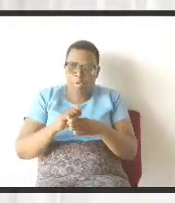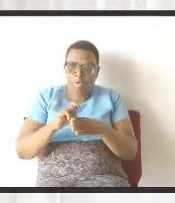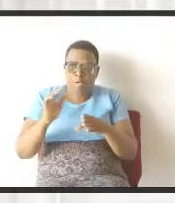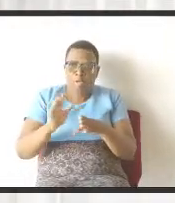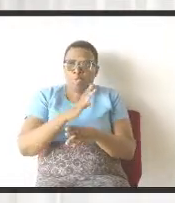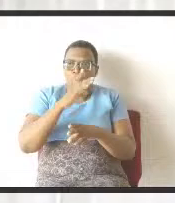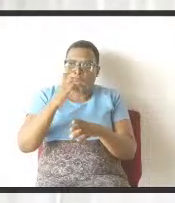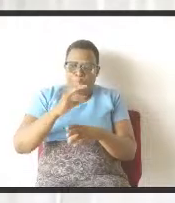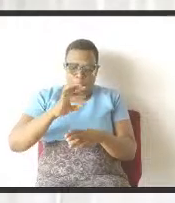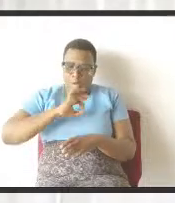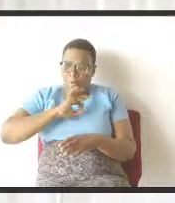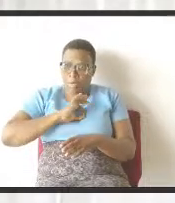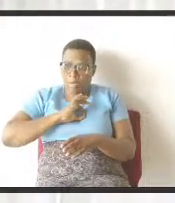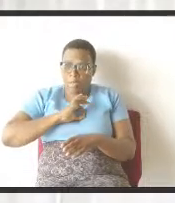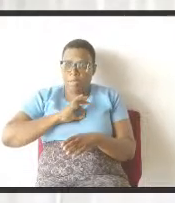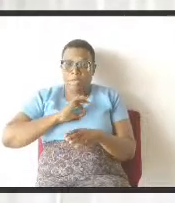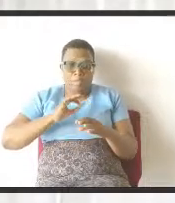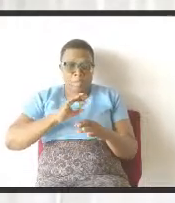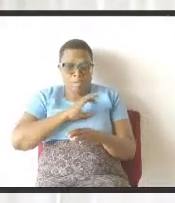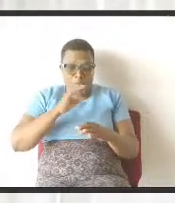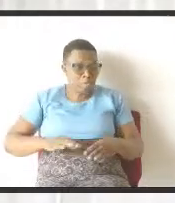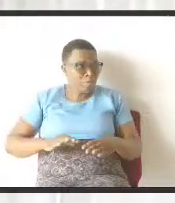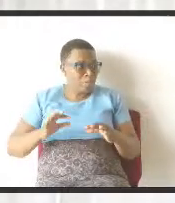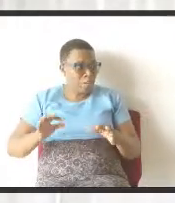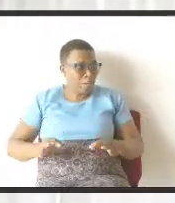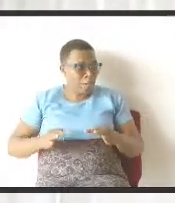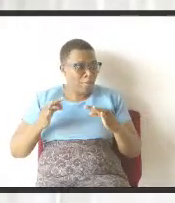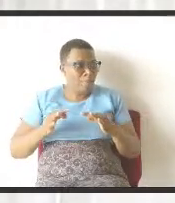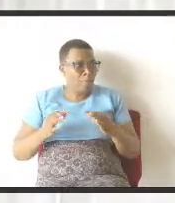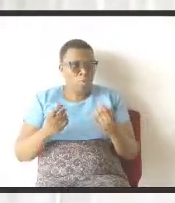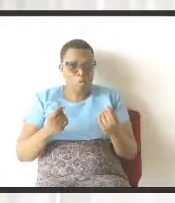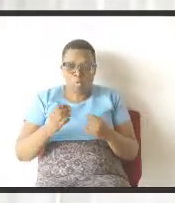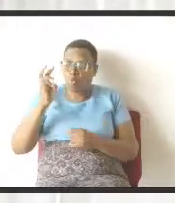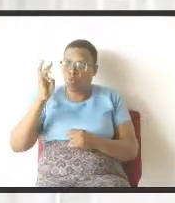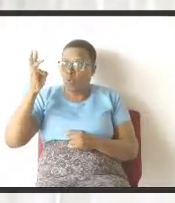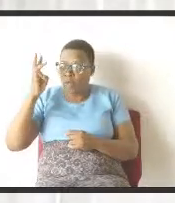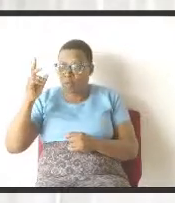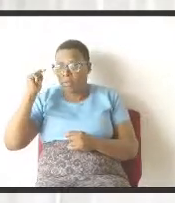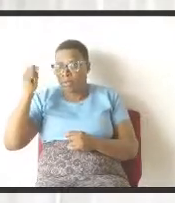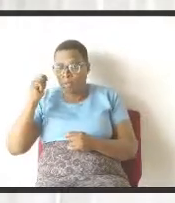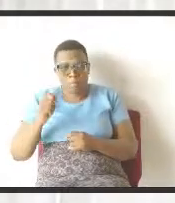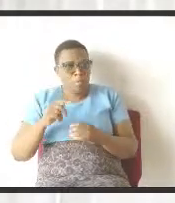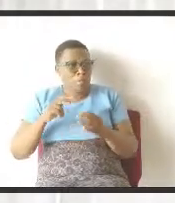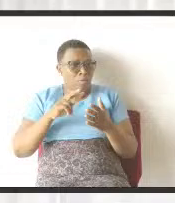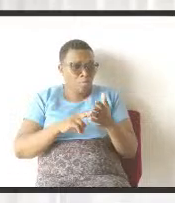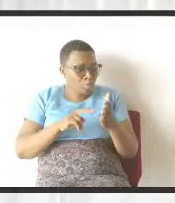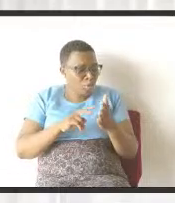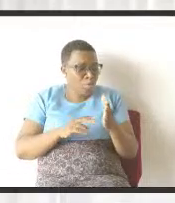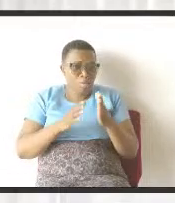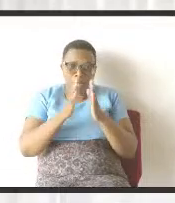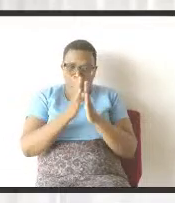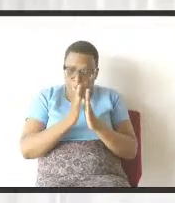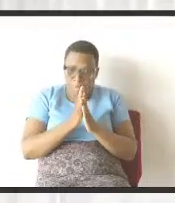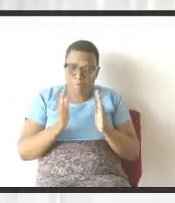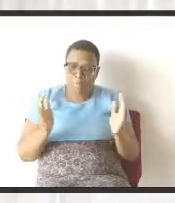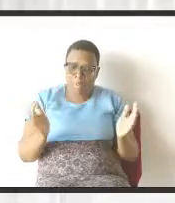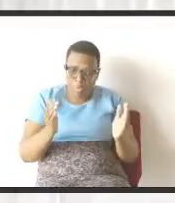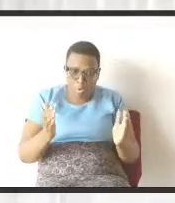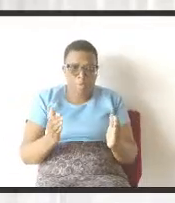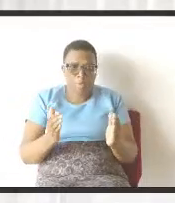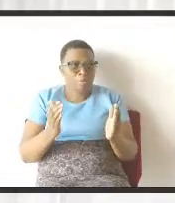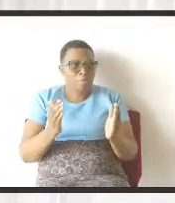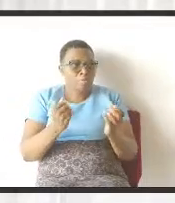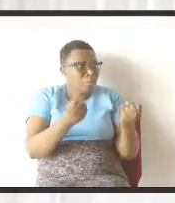And he said, those people who do that, put all that effort, stayed up all night studying, do it to obtain what